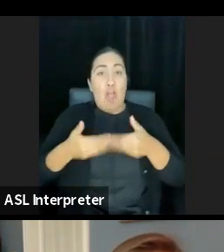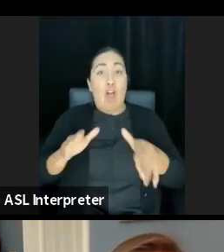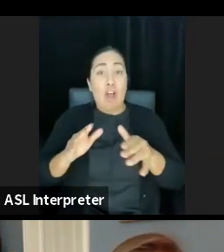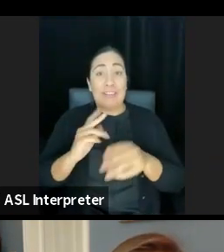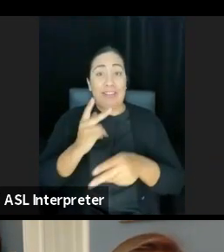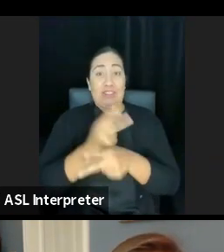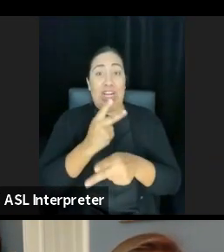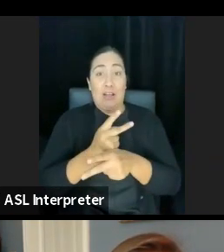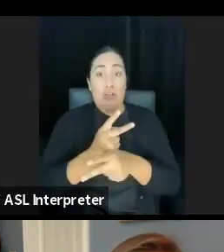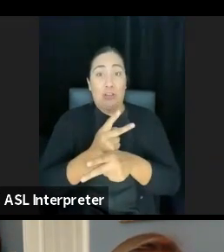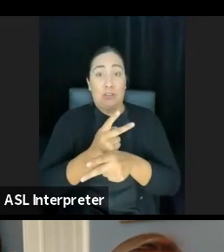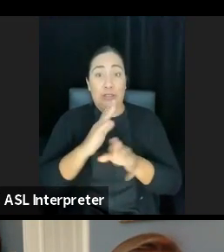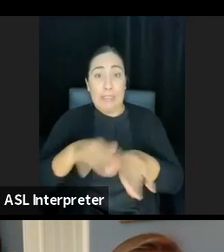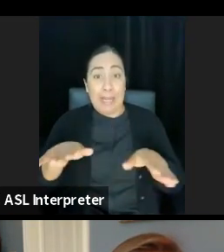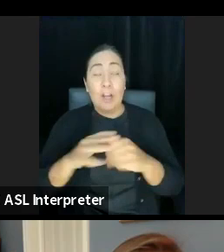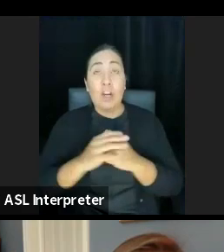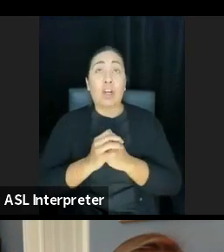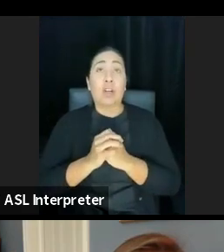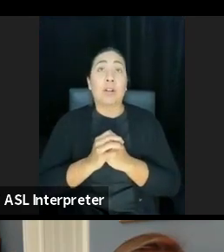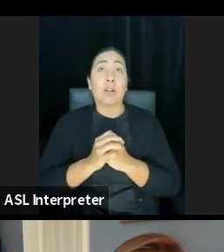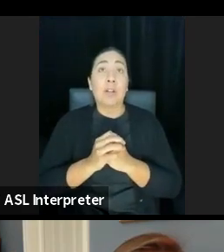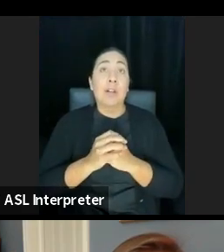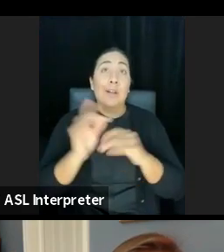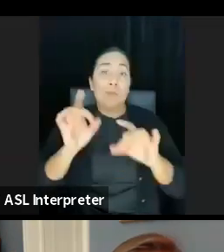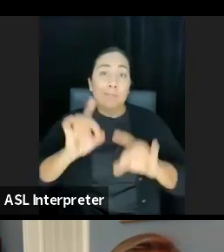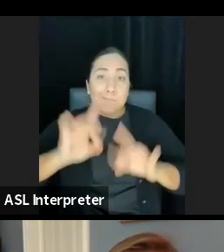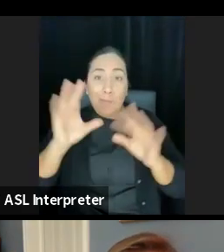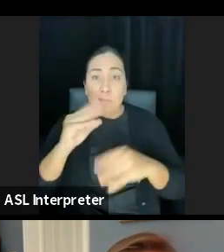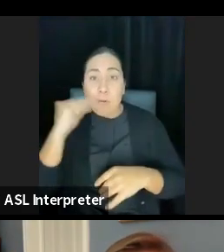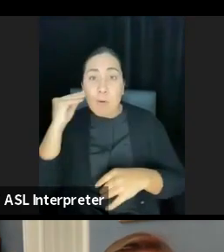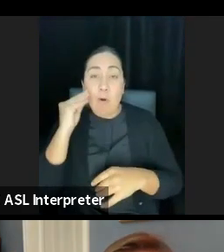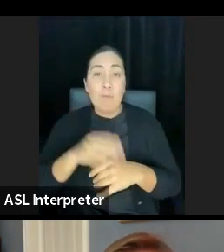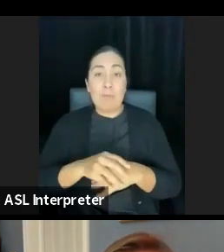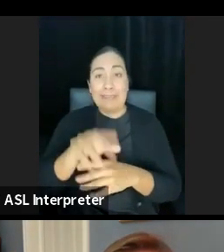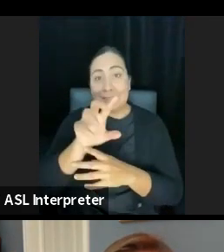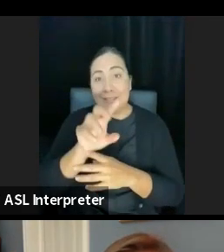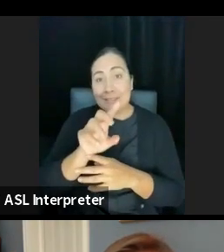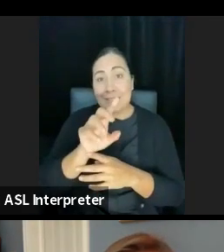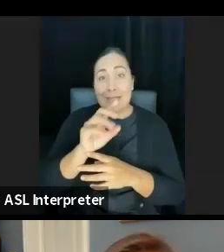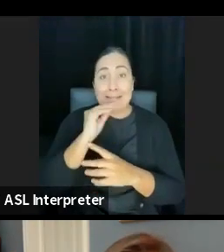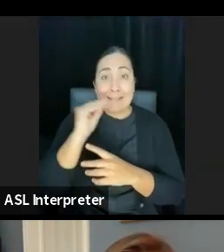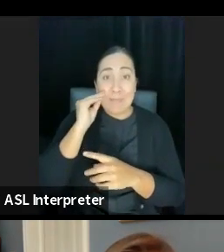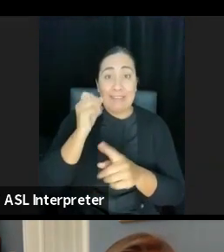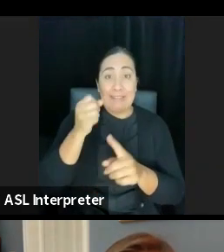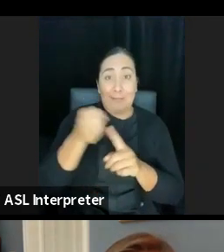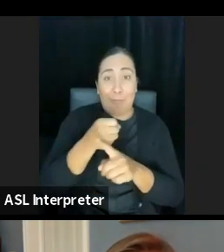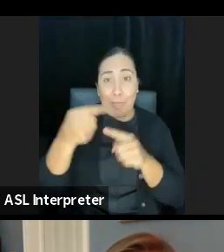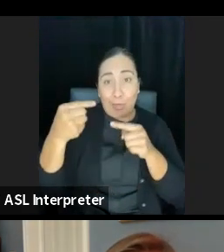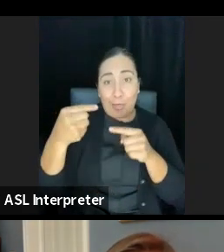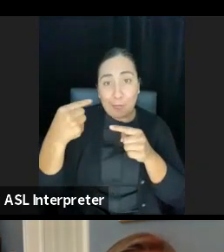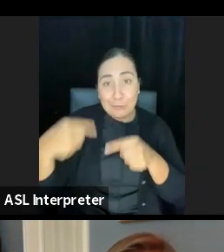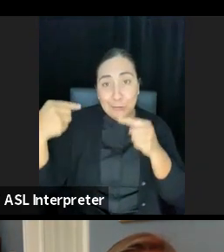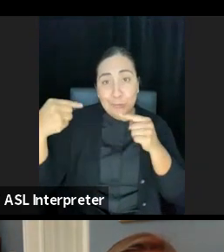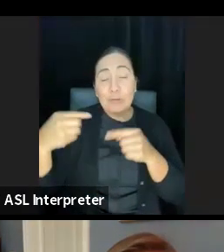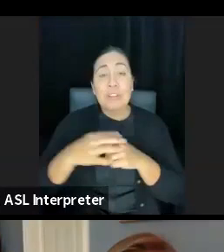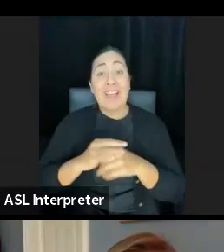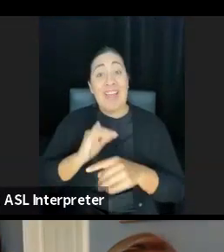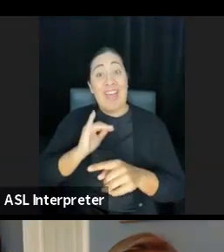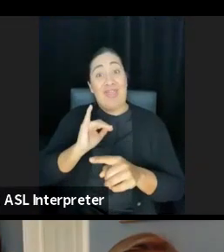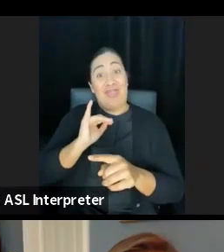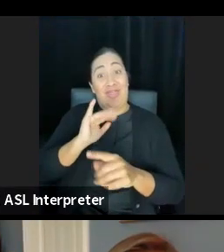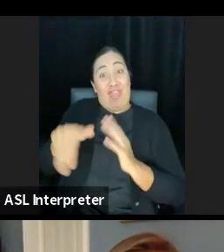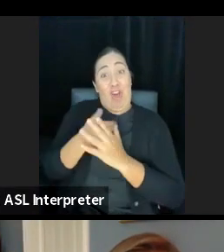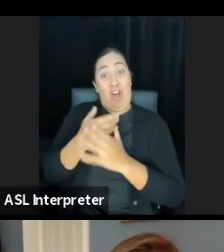at home, the domestic disputes, these are all realities that I feel when we